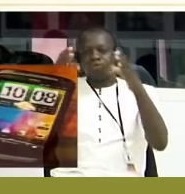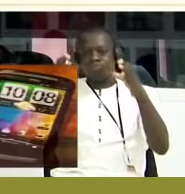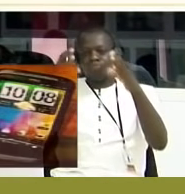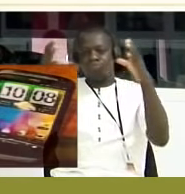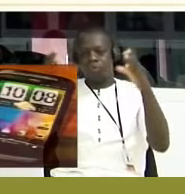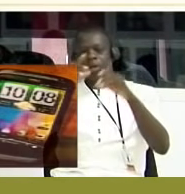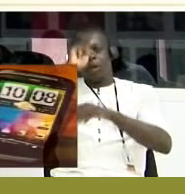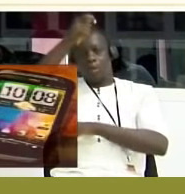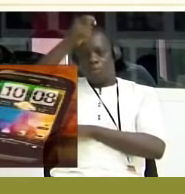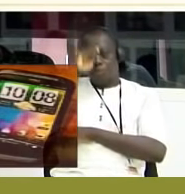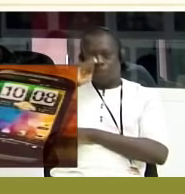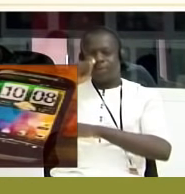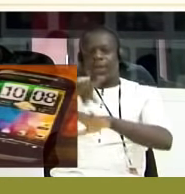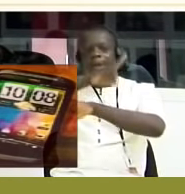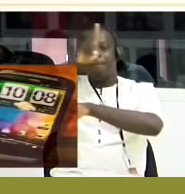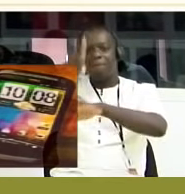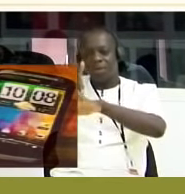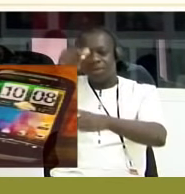country,